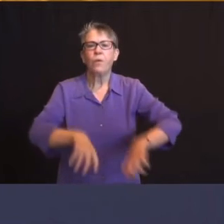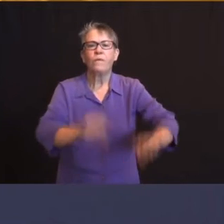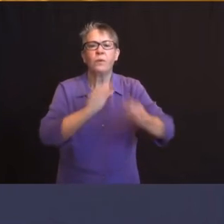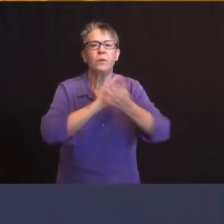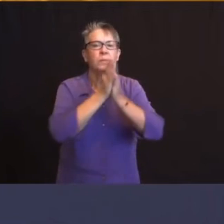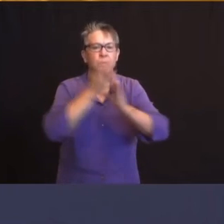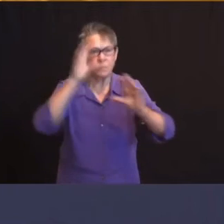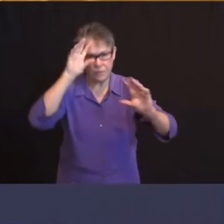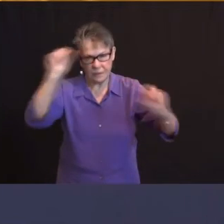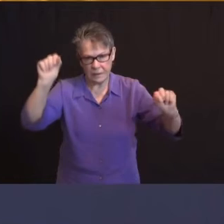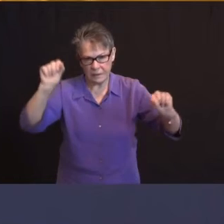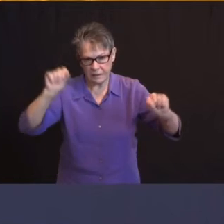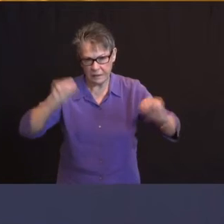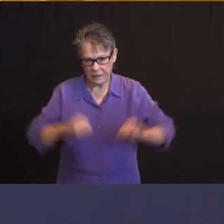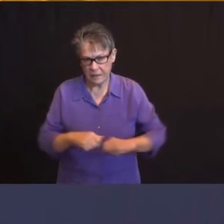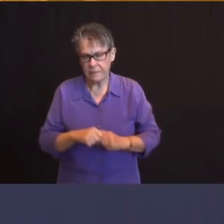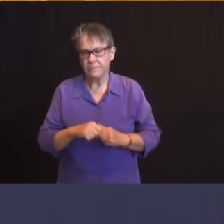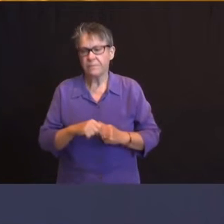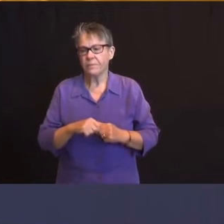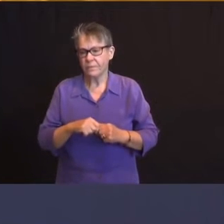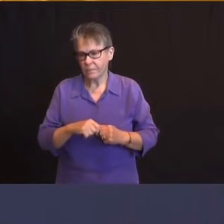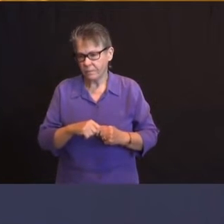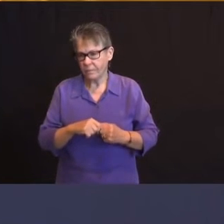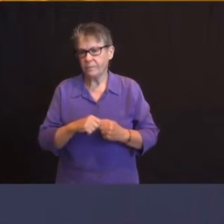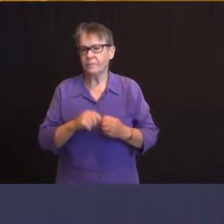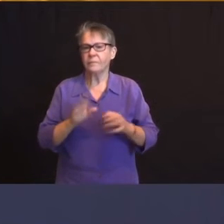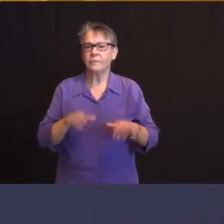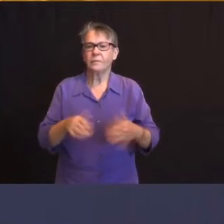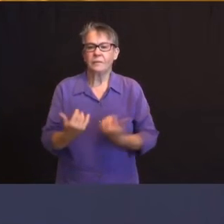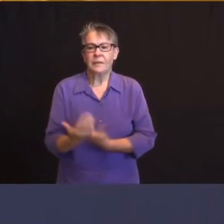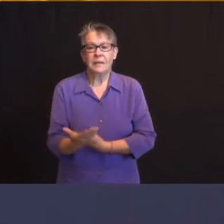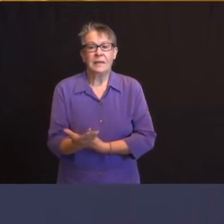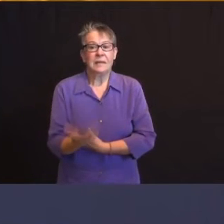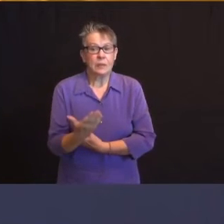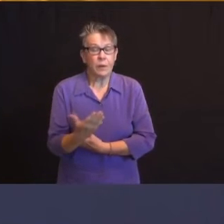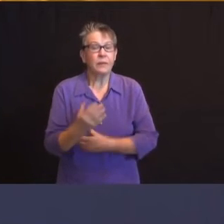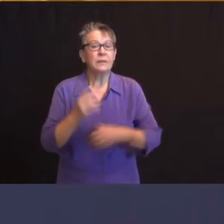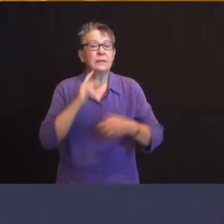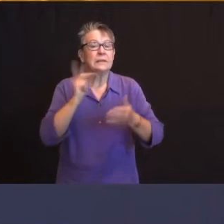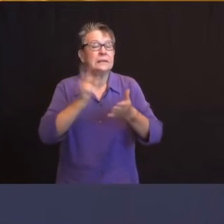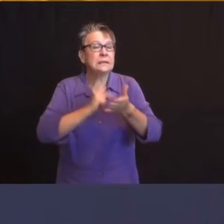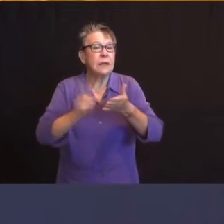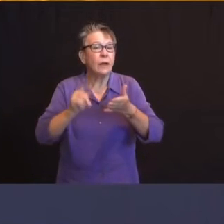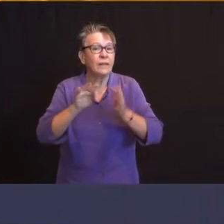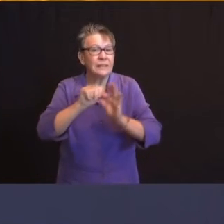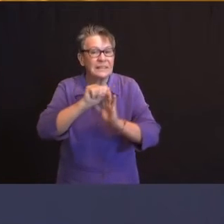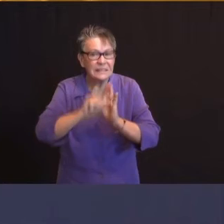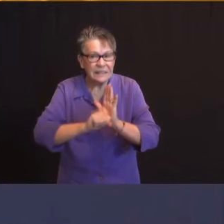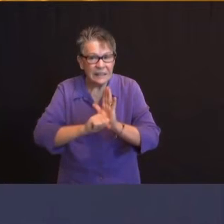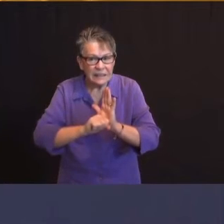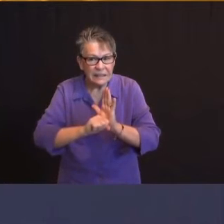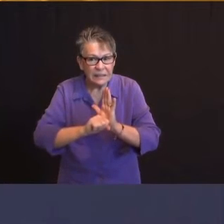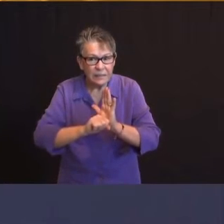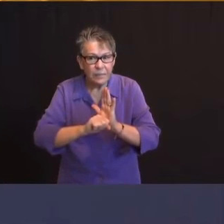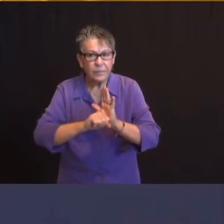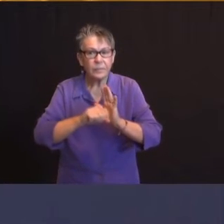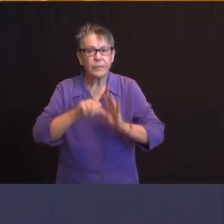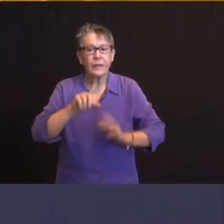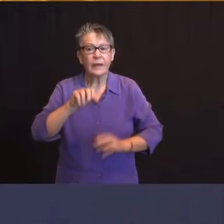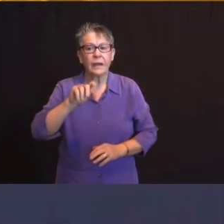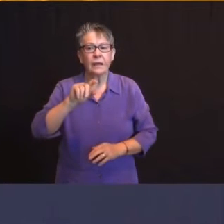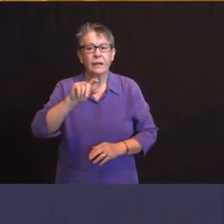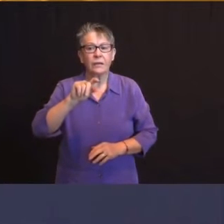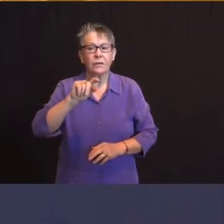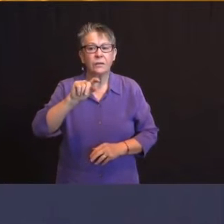Dan Bryan just sent this to me. This morning, Secretary of State Tahisha Wei and the Board of